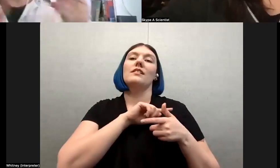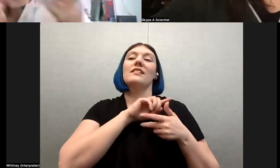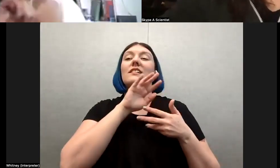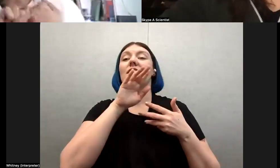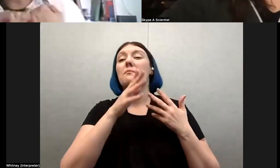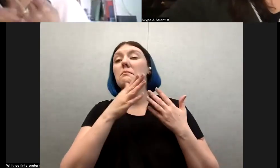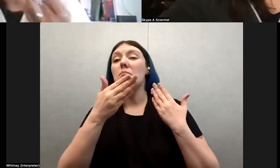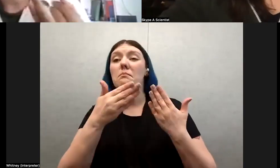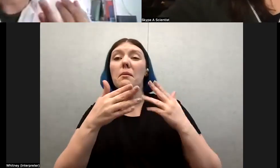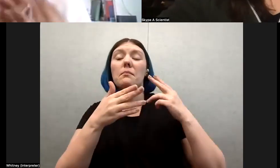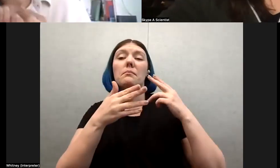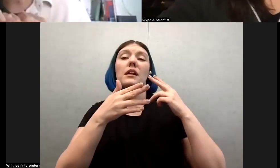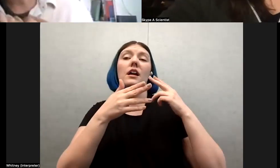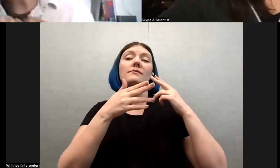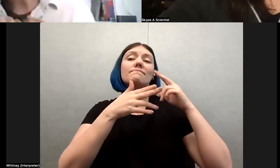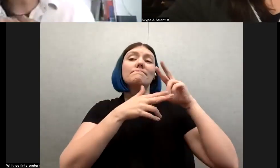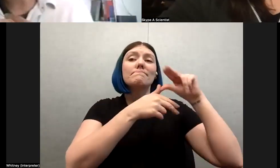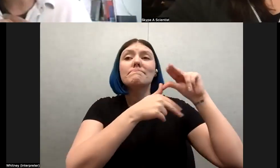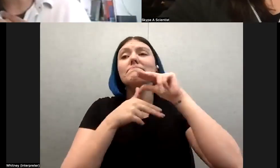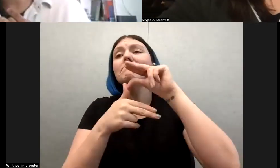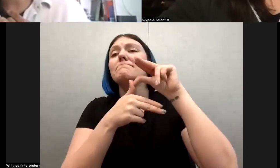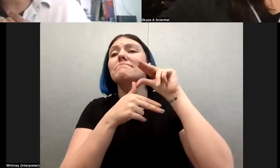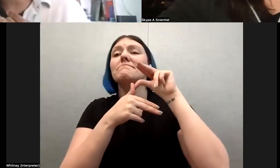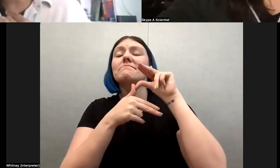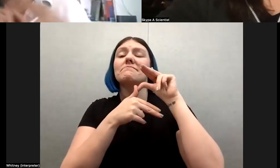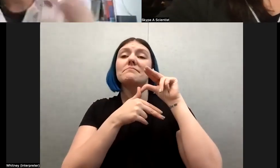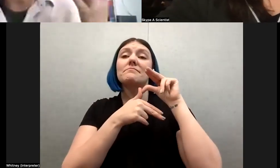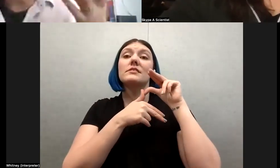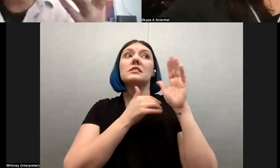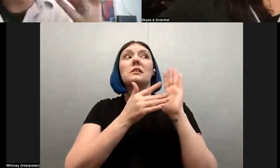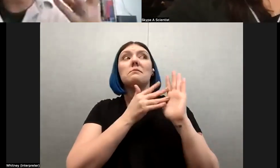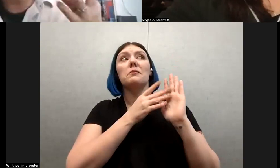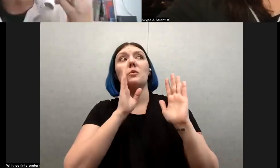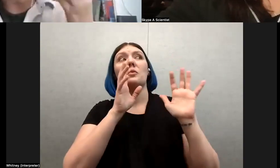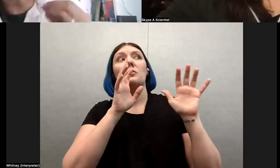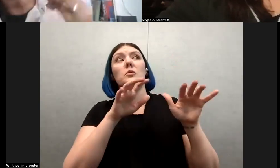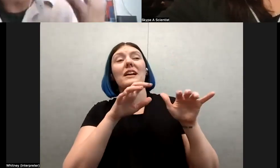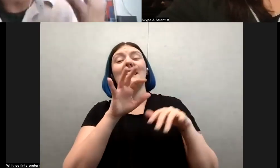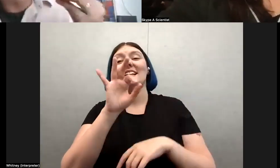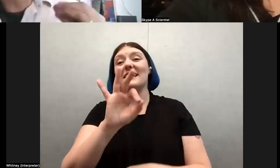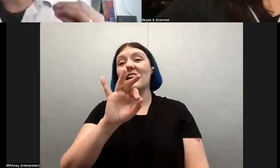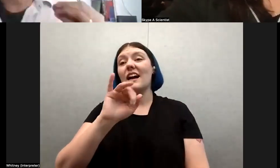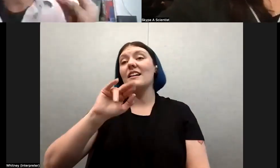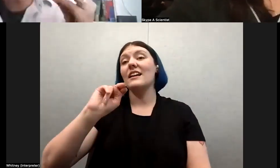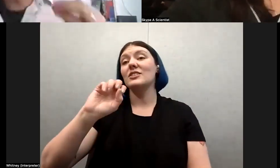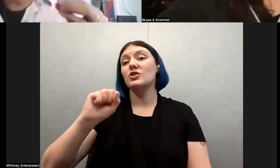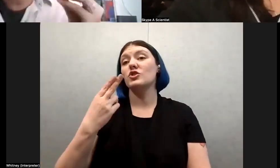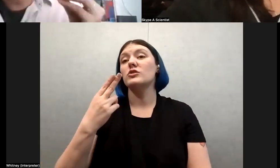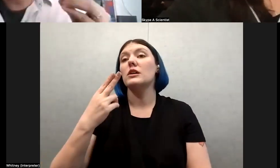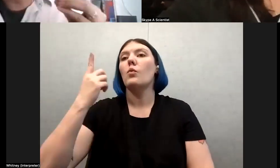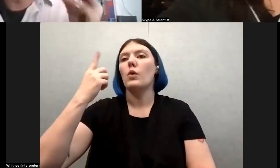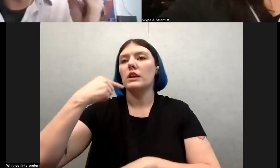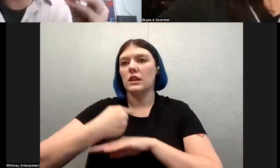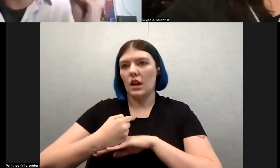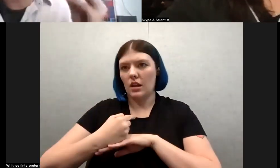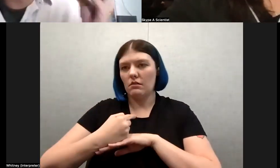things like tropical storms, and we might get hurricanes. Sometimes it will rain 9 inches in one day here. That's how much rain we